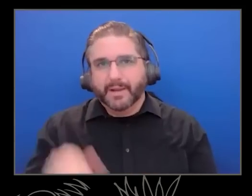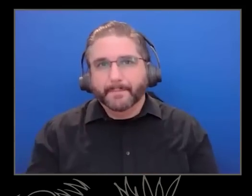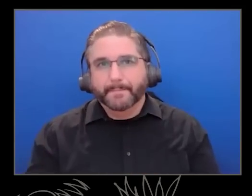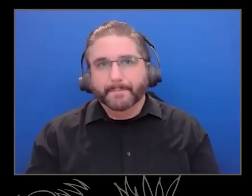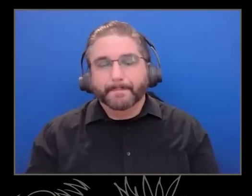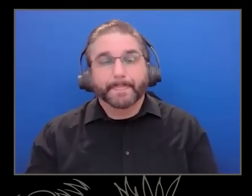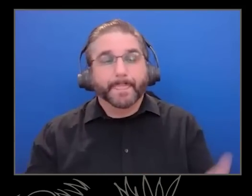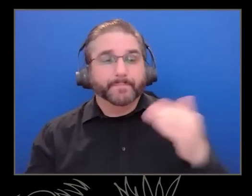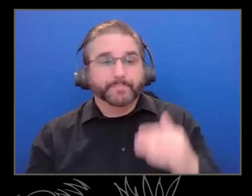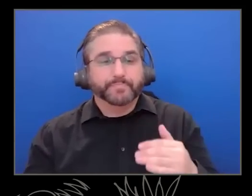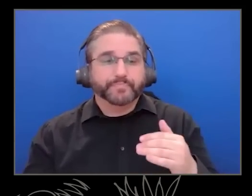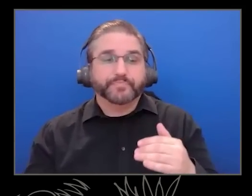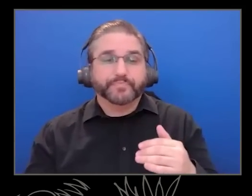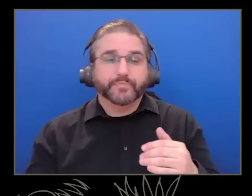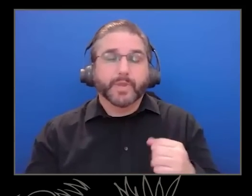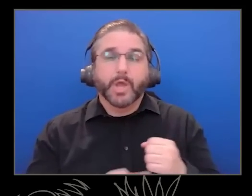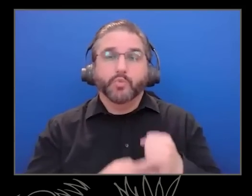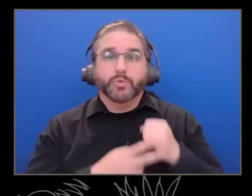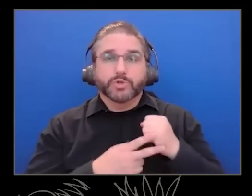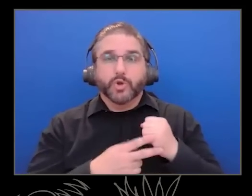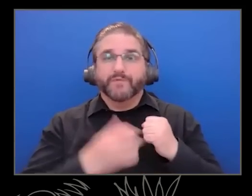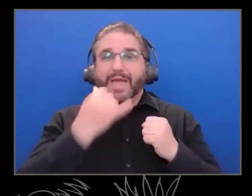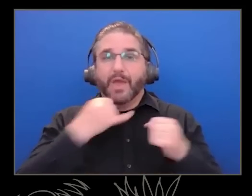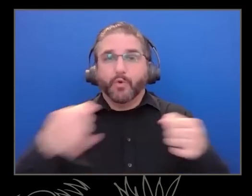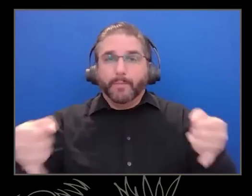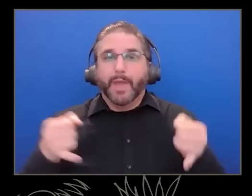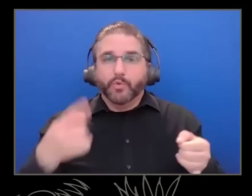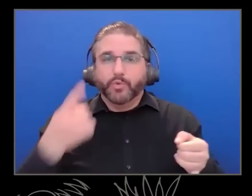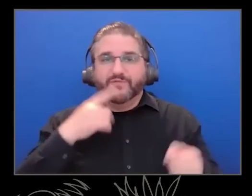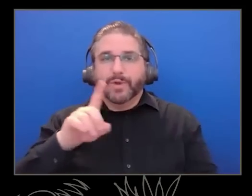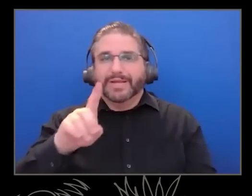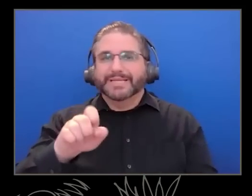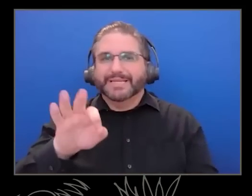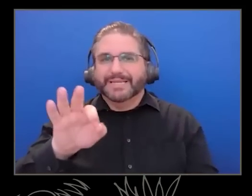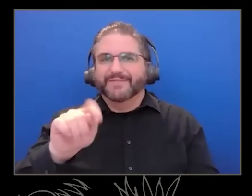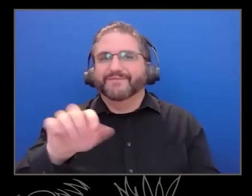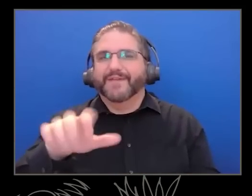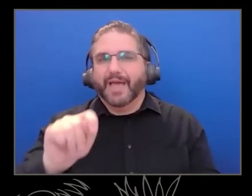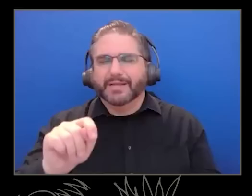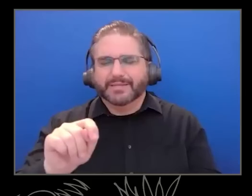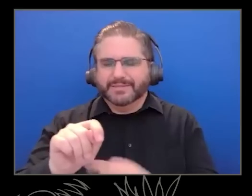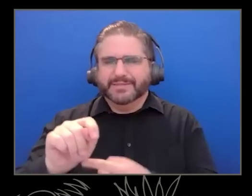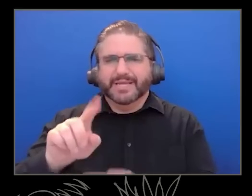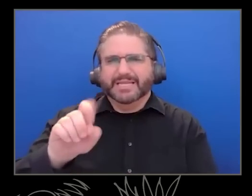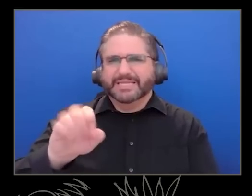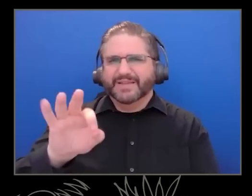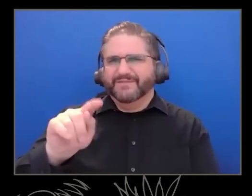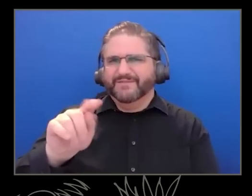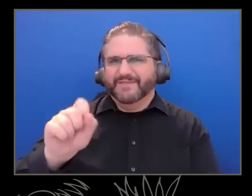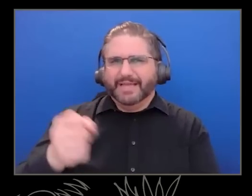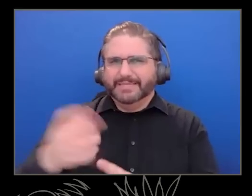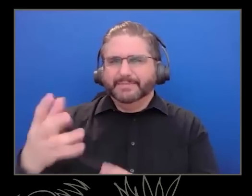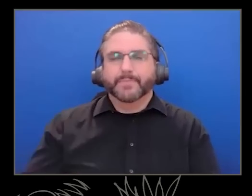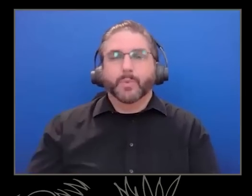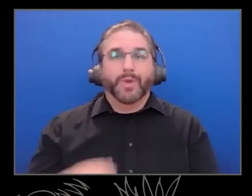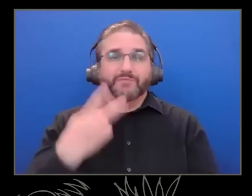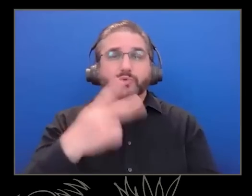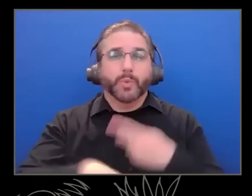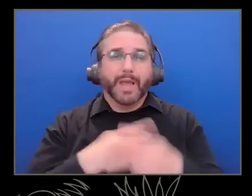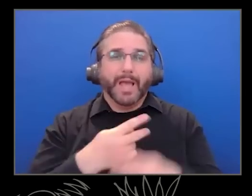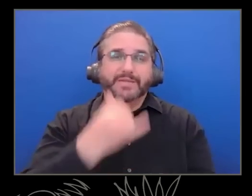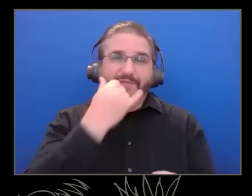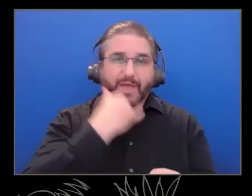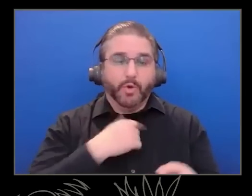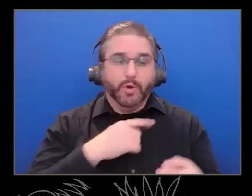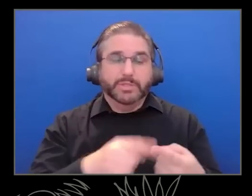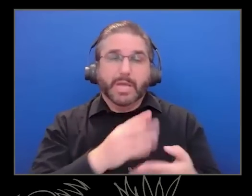Next, reserve error boundaries for defects. And a quick word on defects. There are two kinds of errors. Those that we